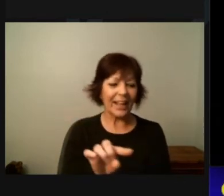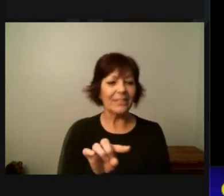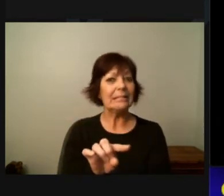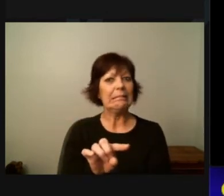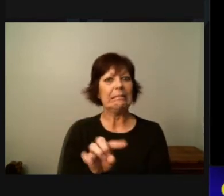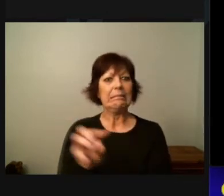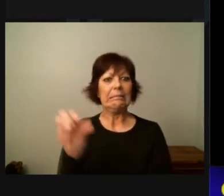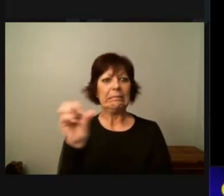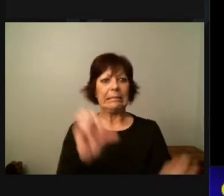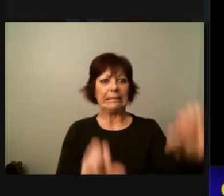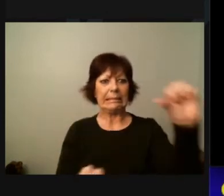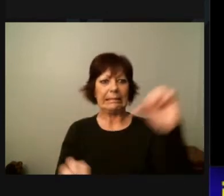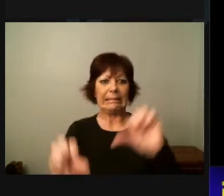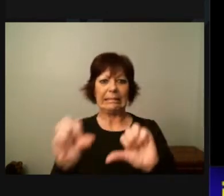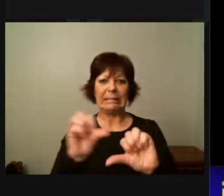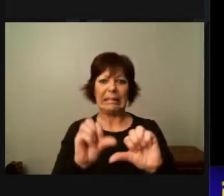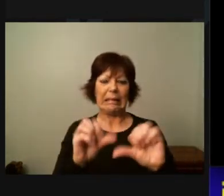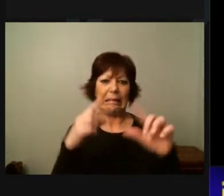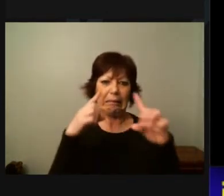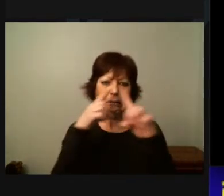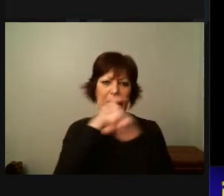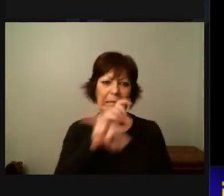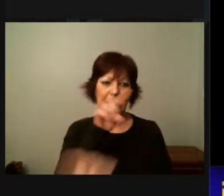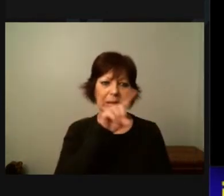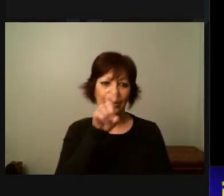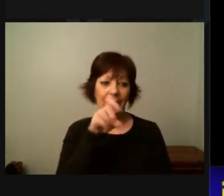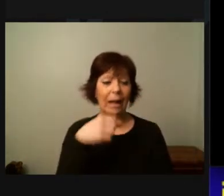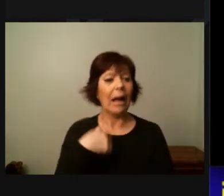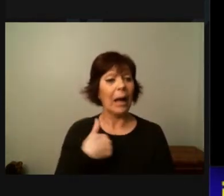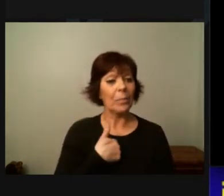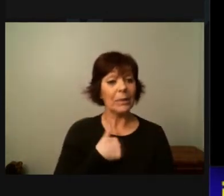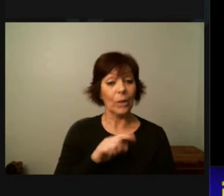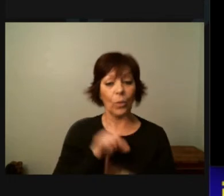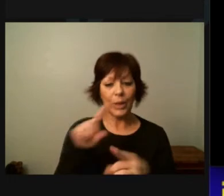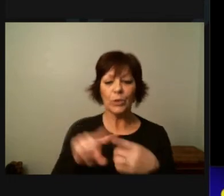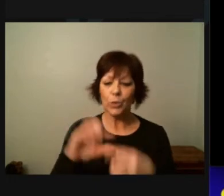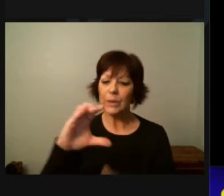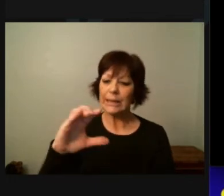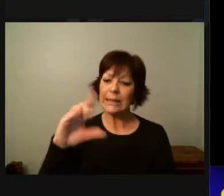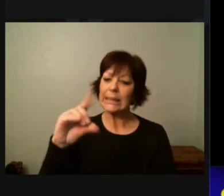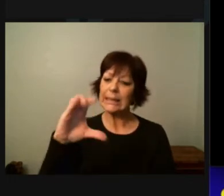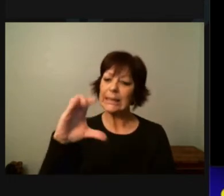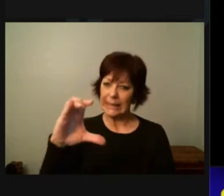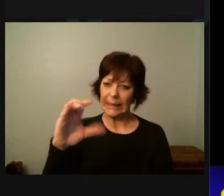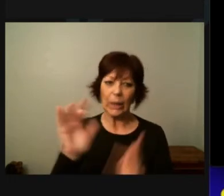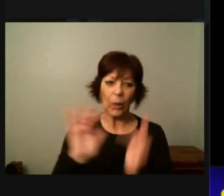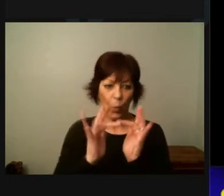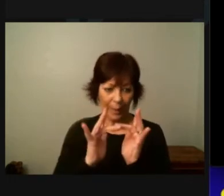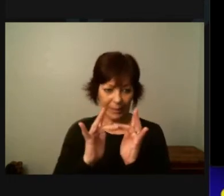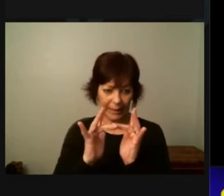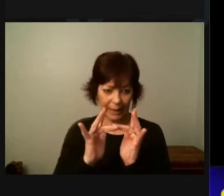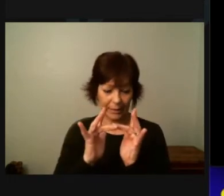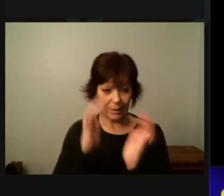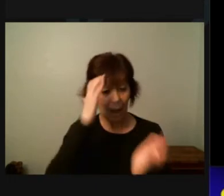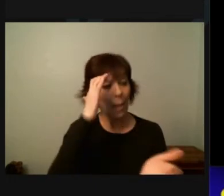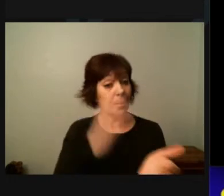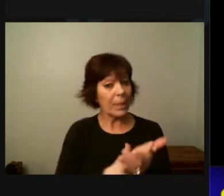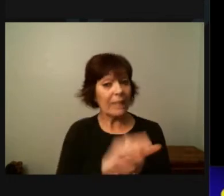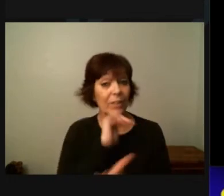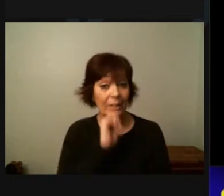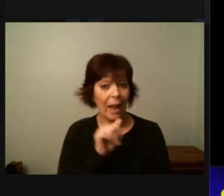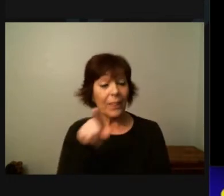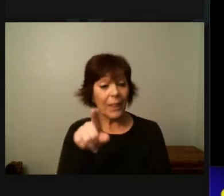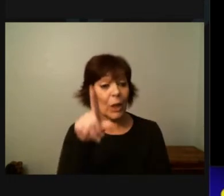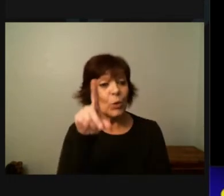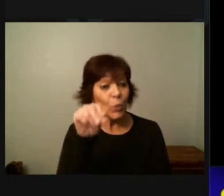question. And I actually went to the cdc.gov website. And believe it or not, they